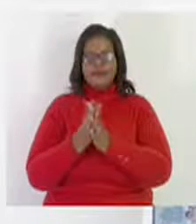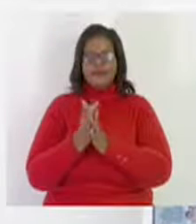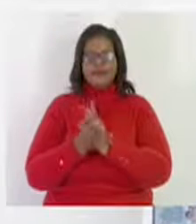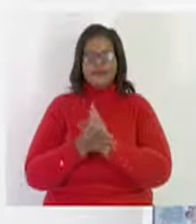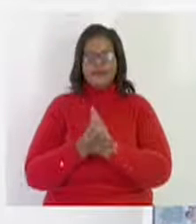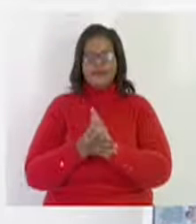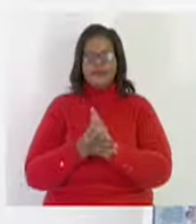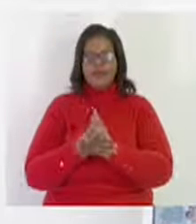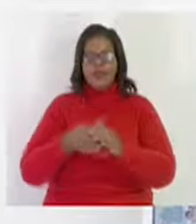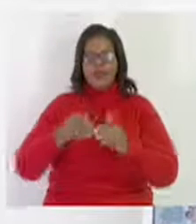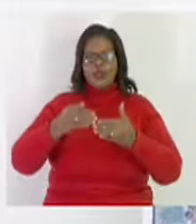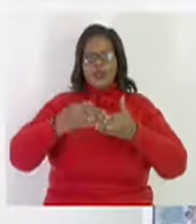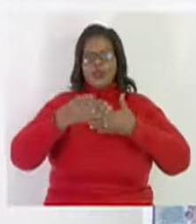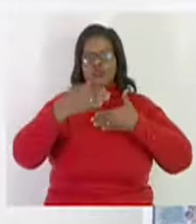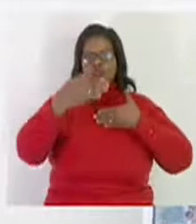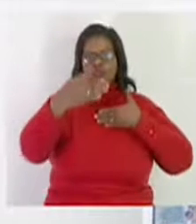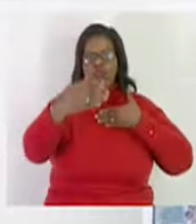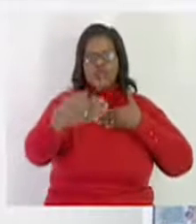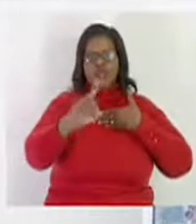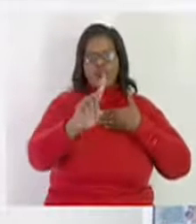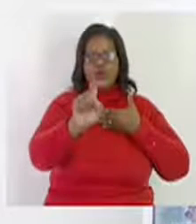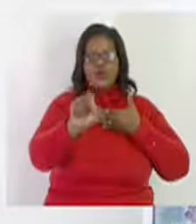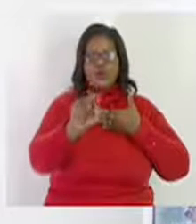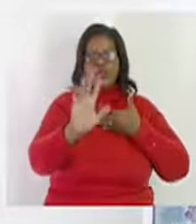social distance, and